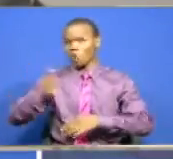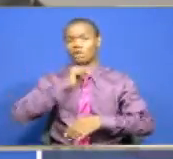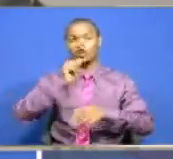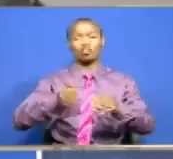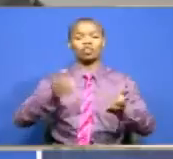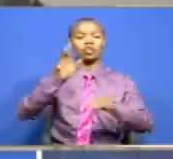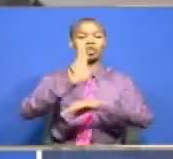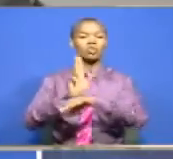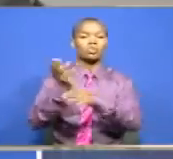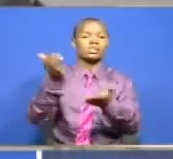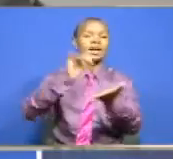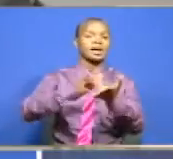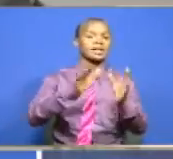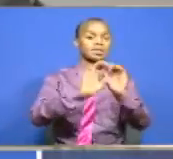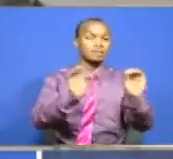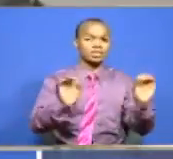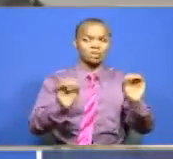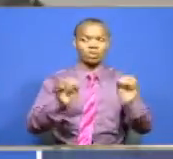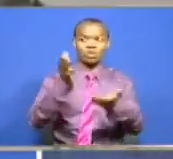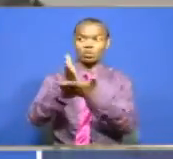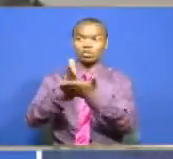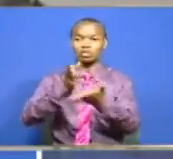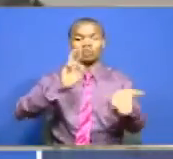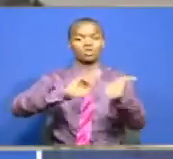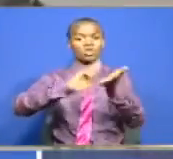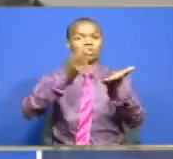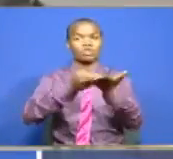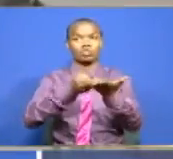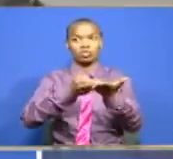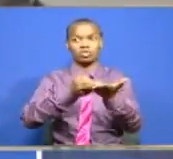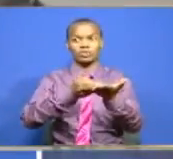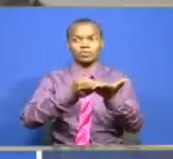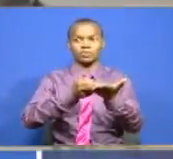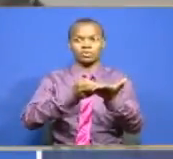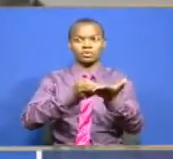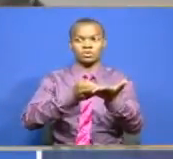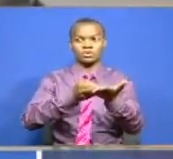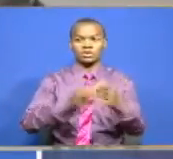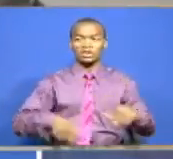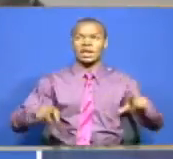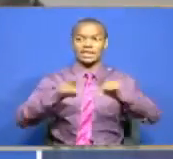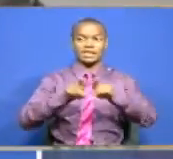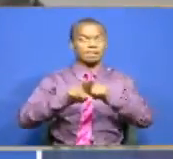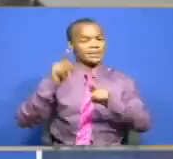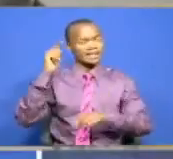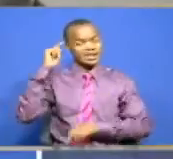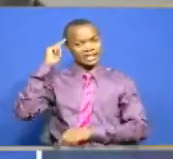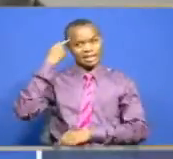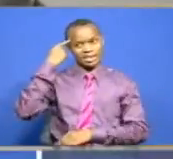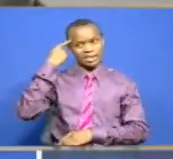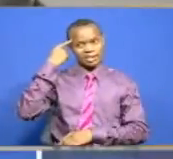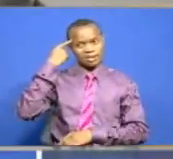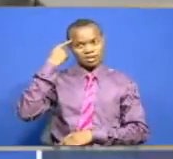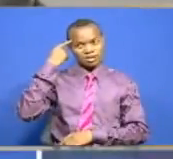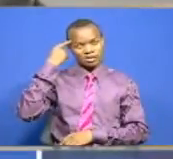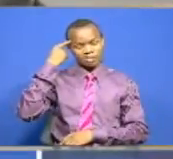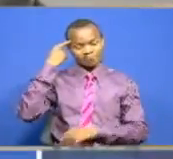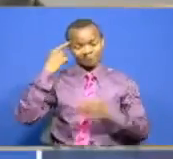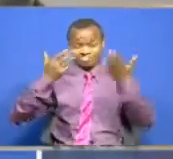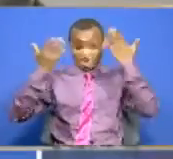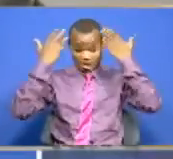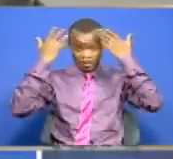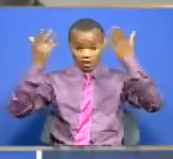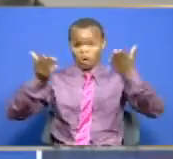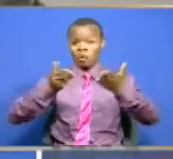It's a finite resource, which is only going to come under more pressure. I think even, it doesn't matter who you are and